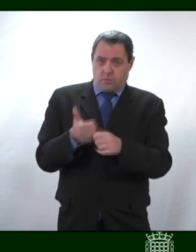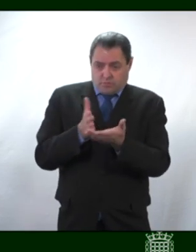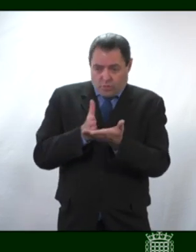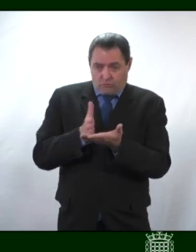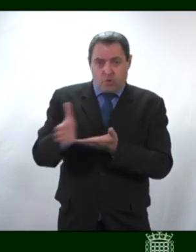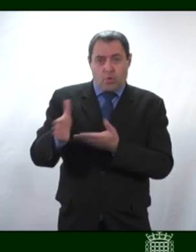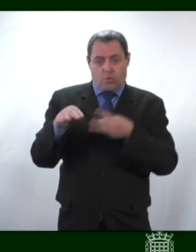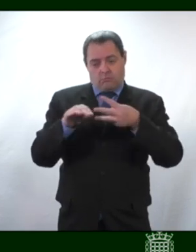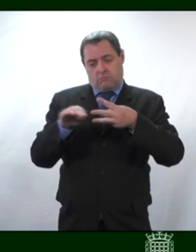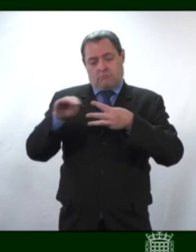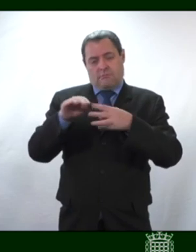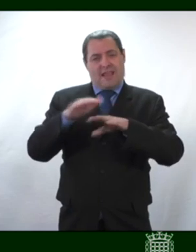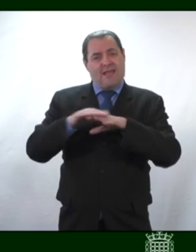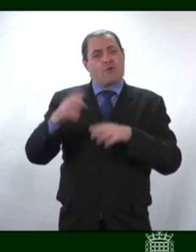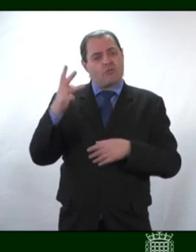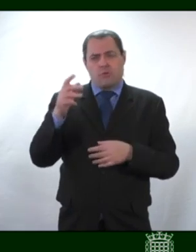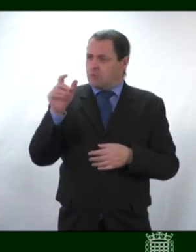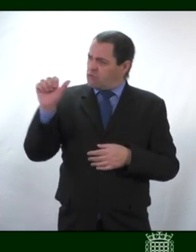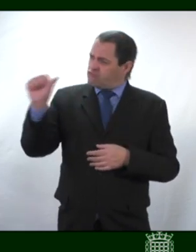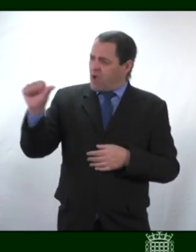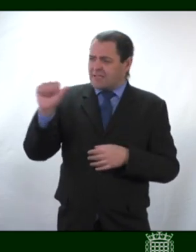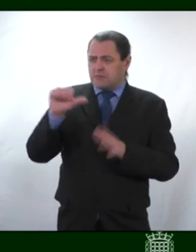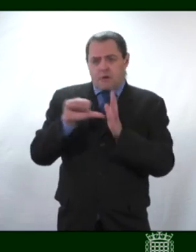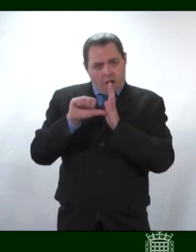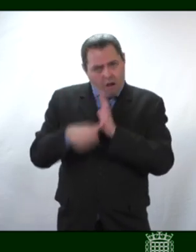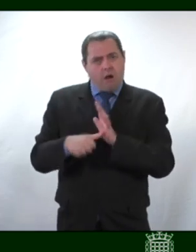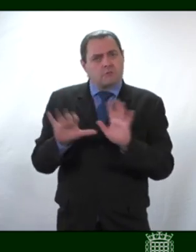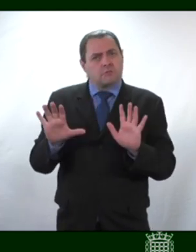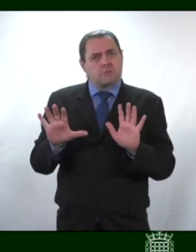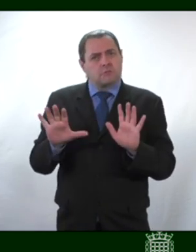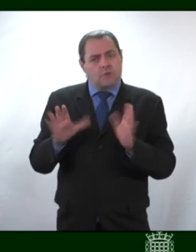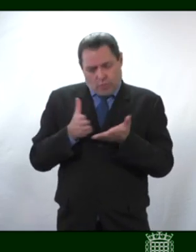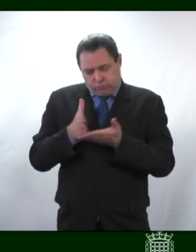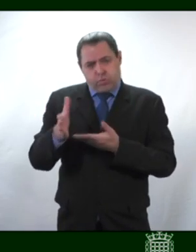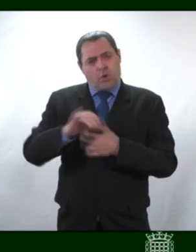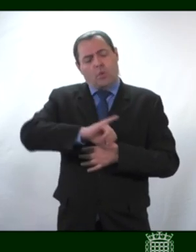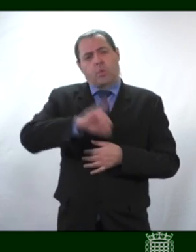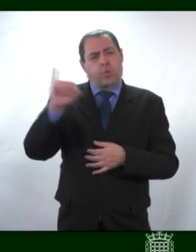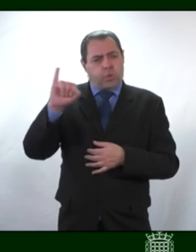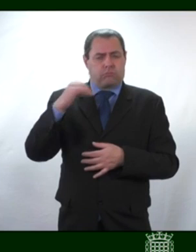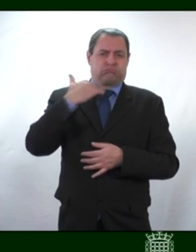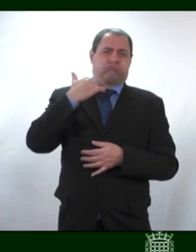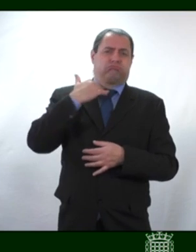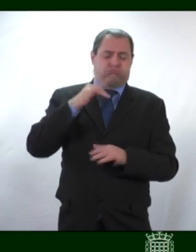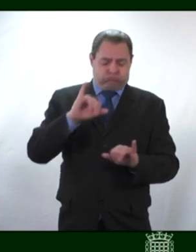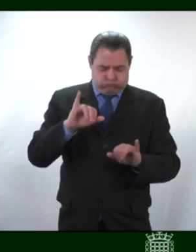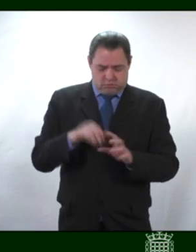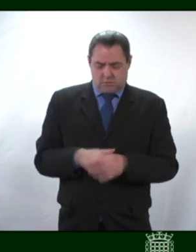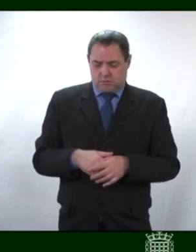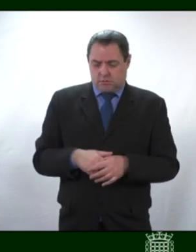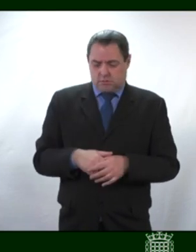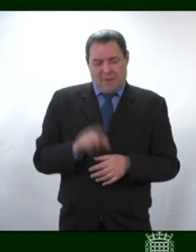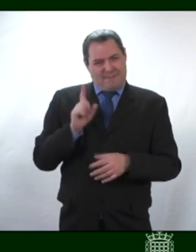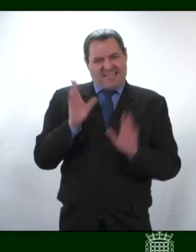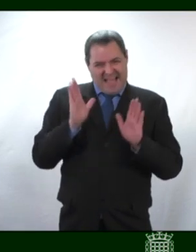she's quite right to say are very difficult times. And so I hope that we can resolve this, but we needed to act